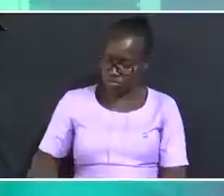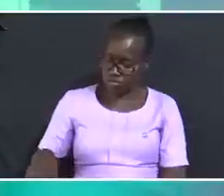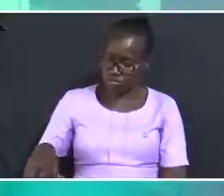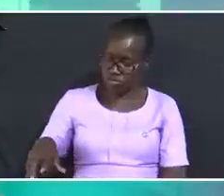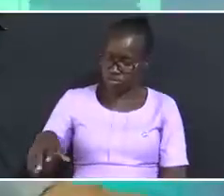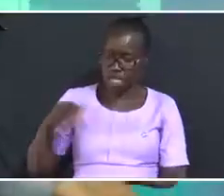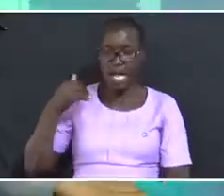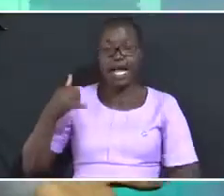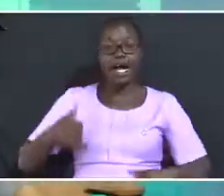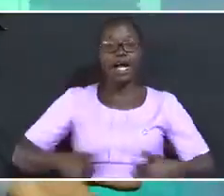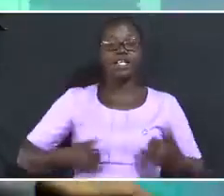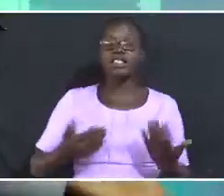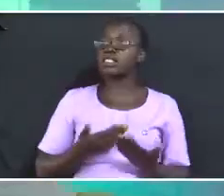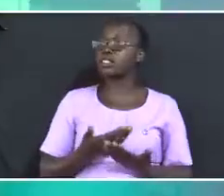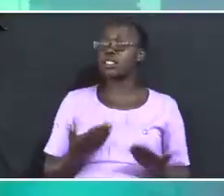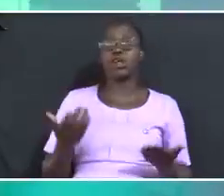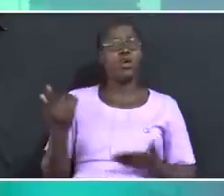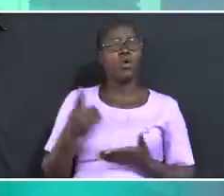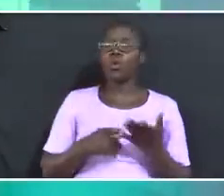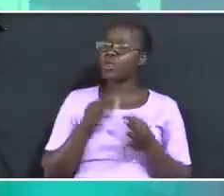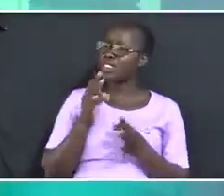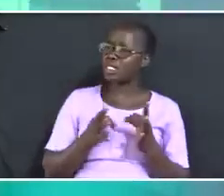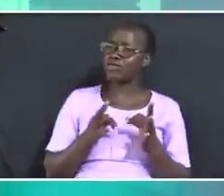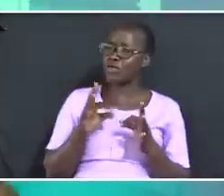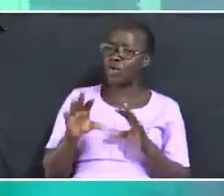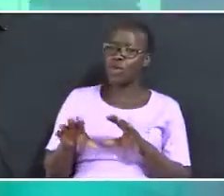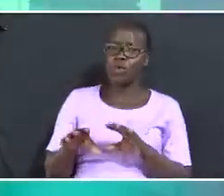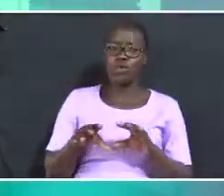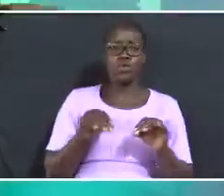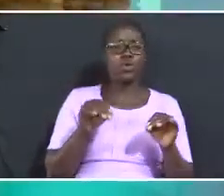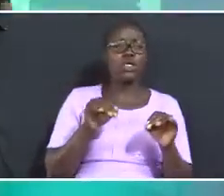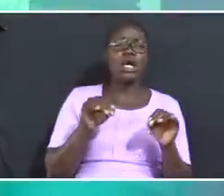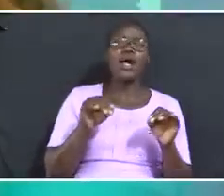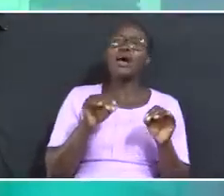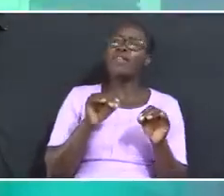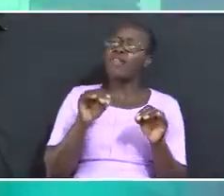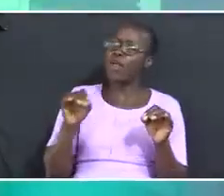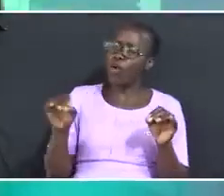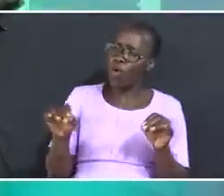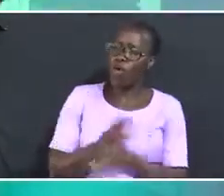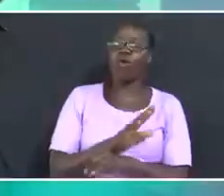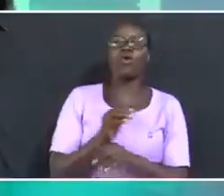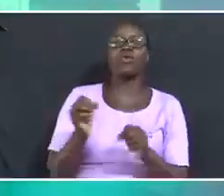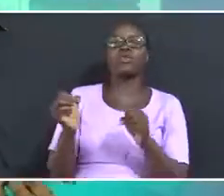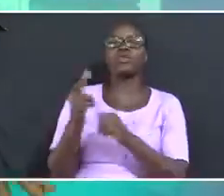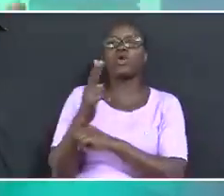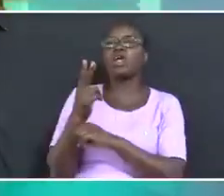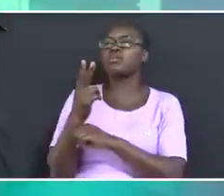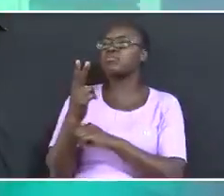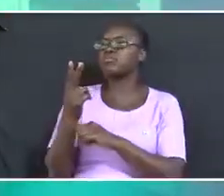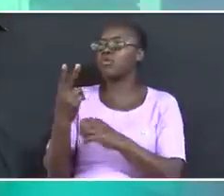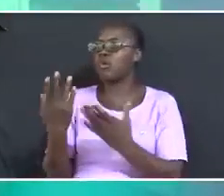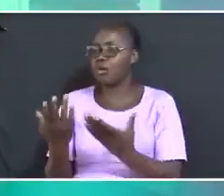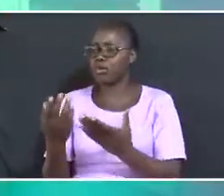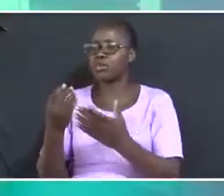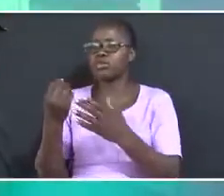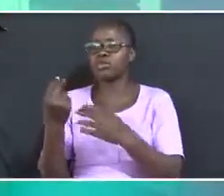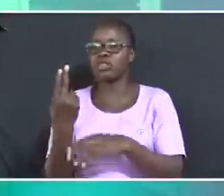enjoyed it and I said, what if we took the entire 12 hours, 24 hours of